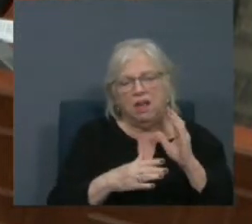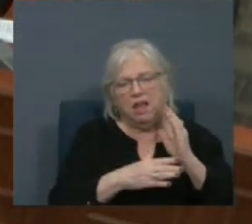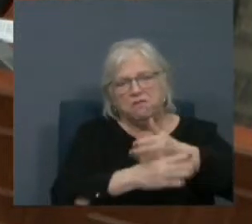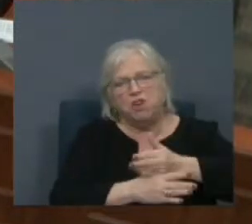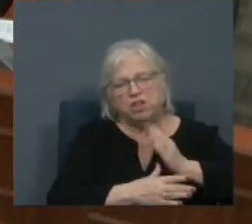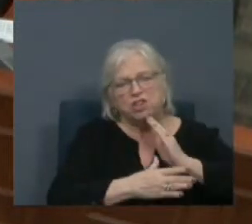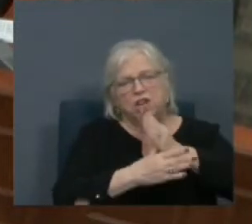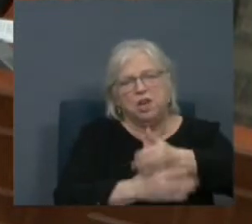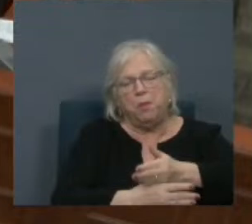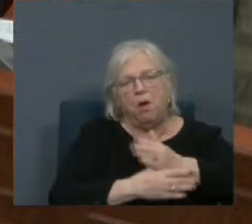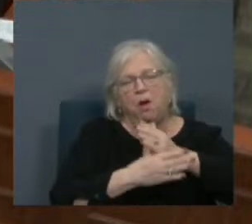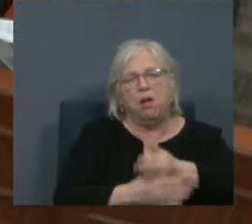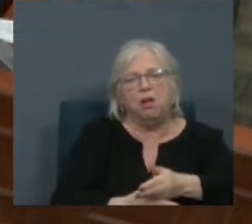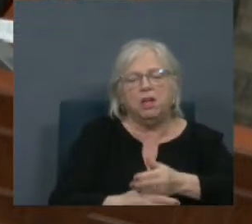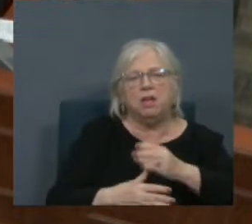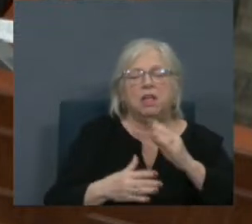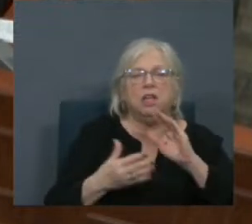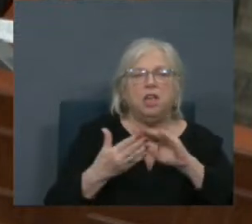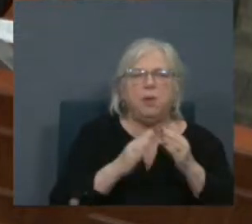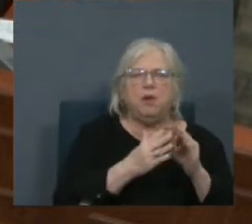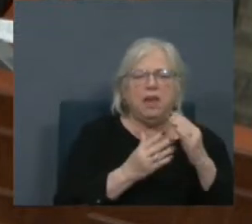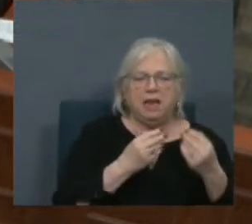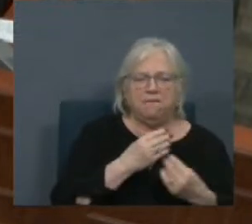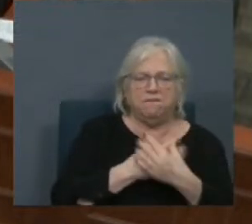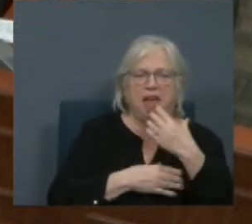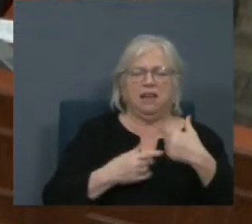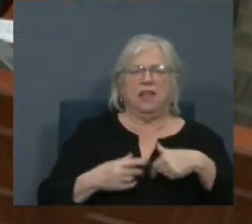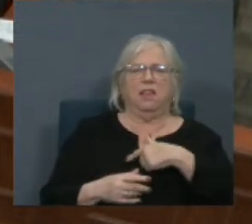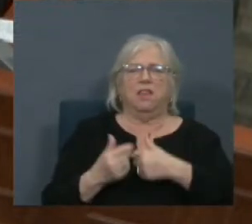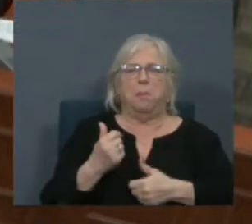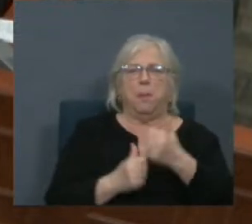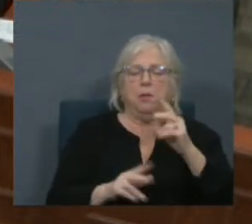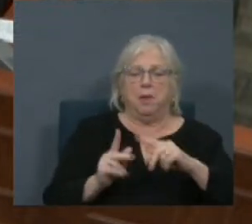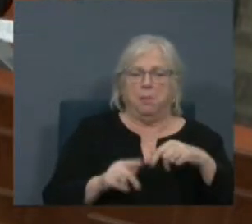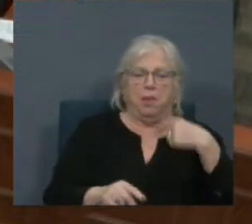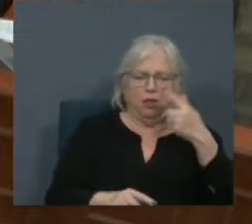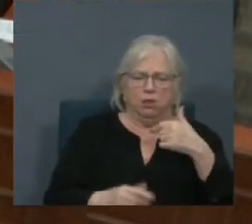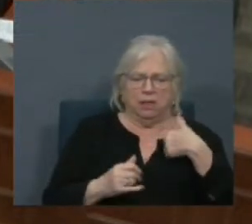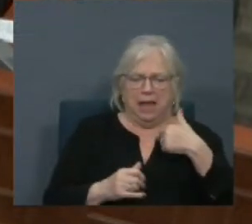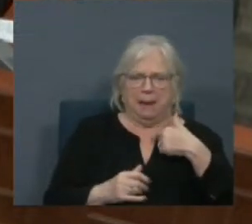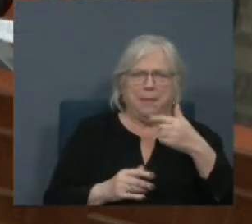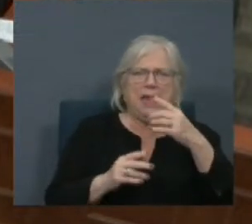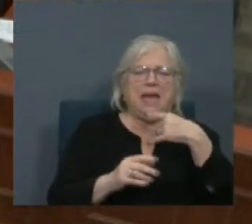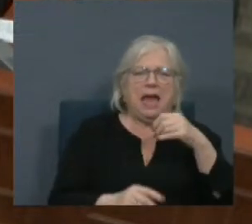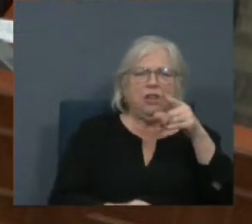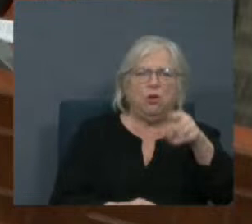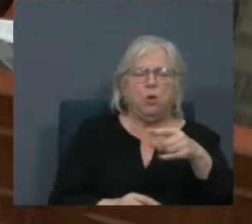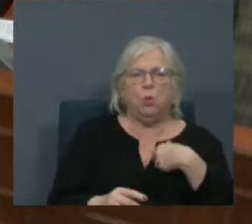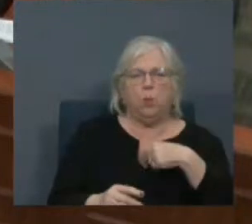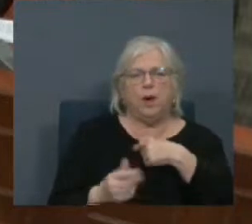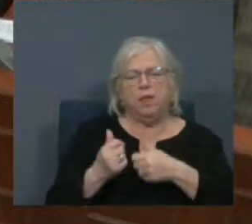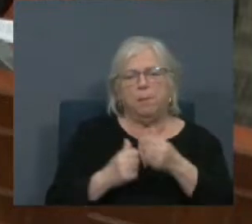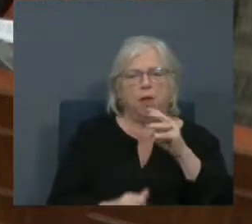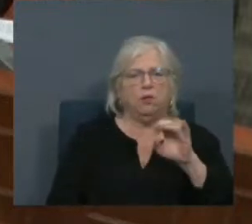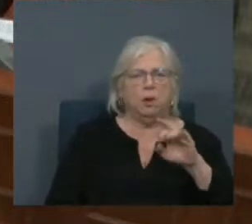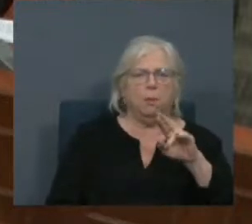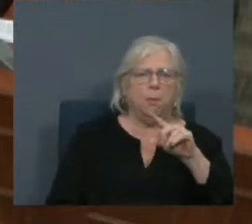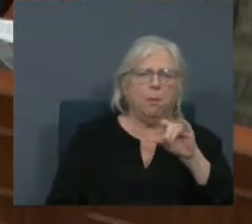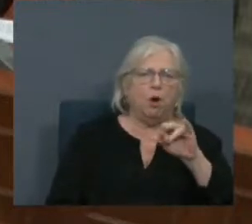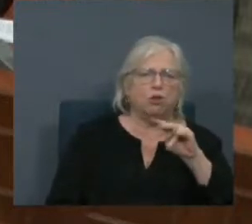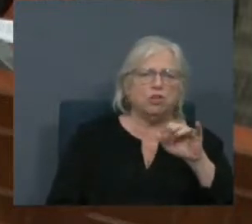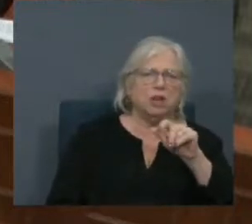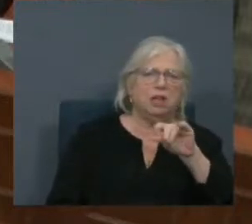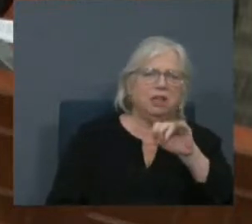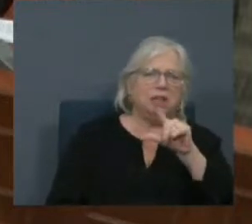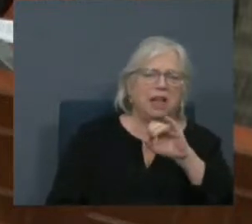community. It affects us the most, people that look like me and you. We're the most marginalized communities. And